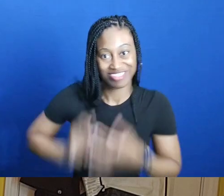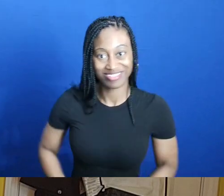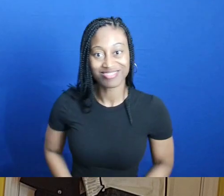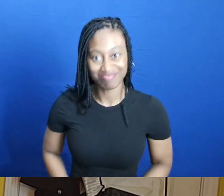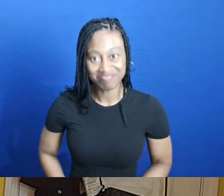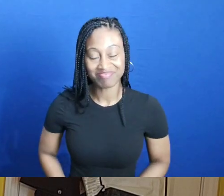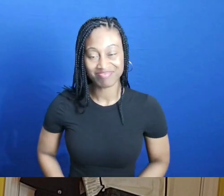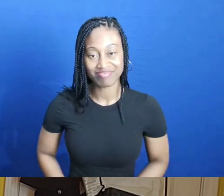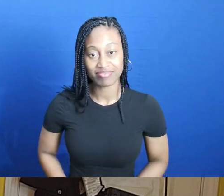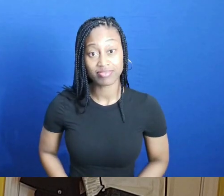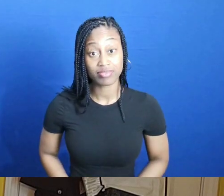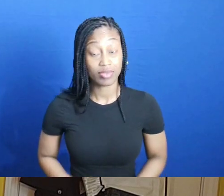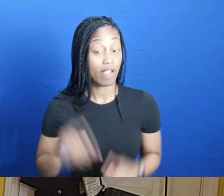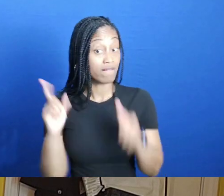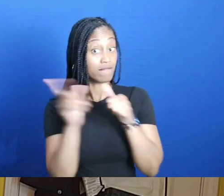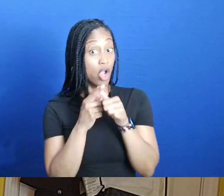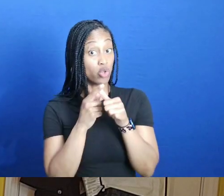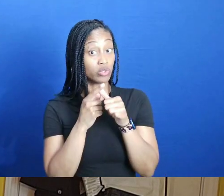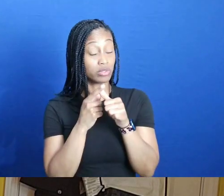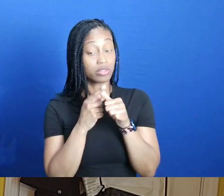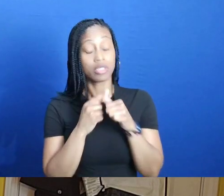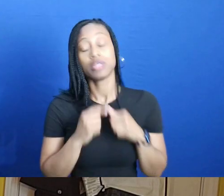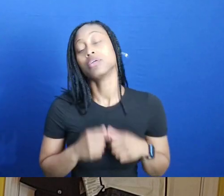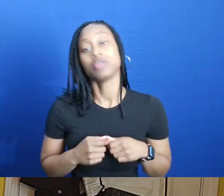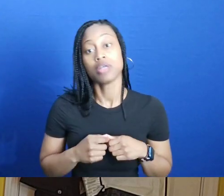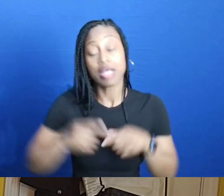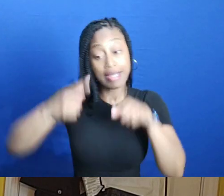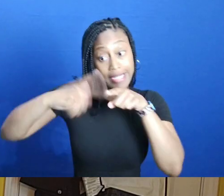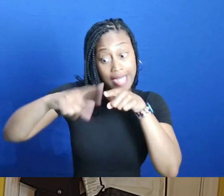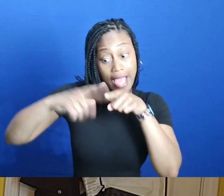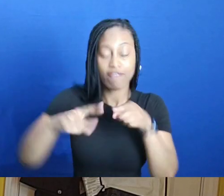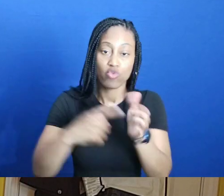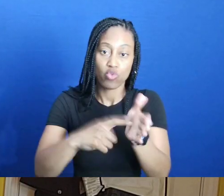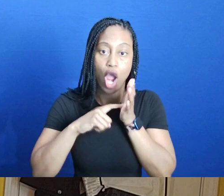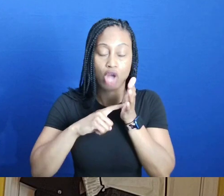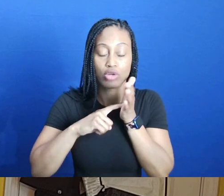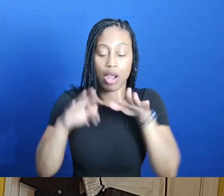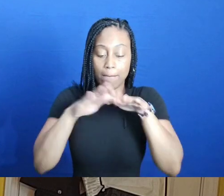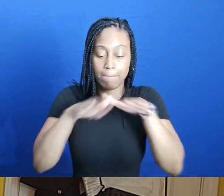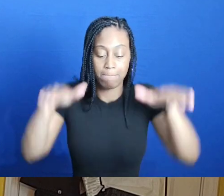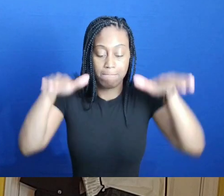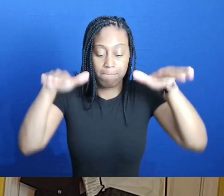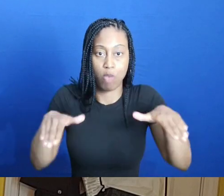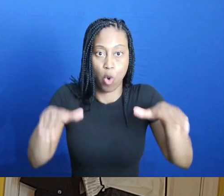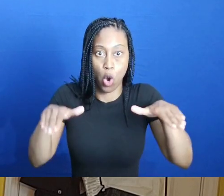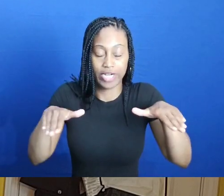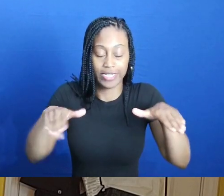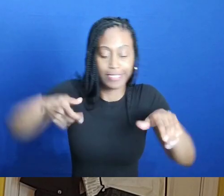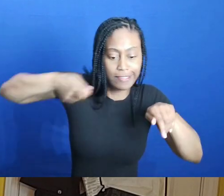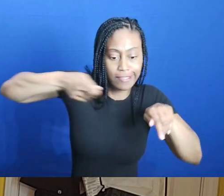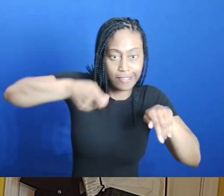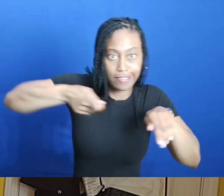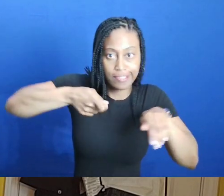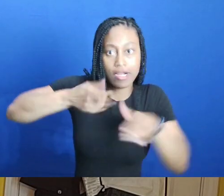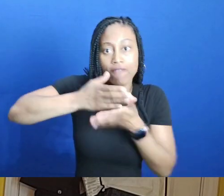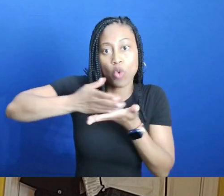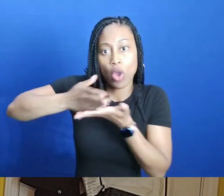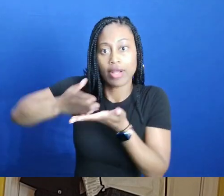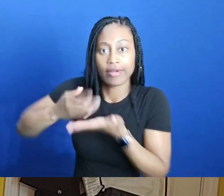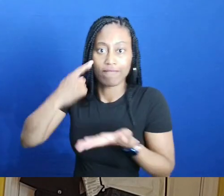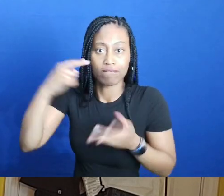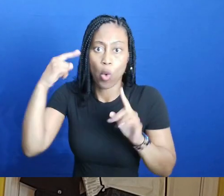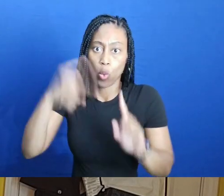can be safer in the kitchen. First of all, when you're using a knife, you really need to use a cutting